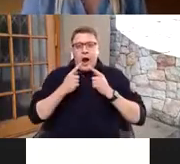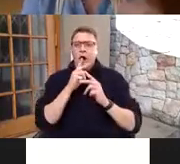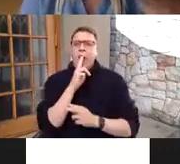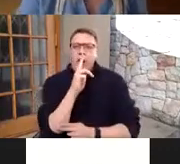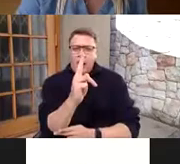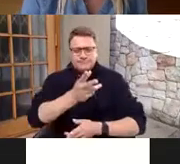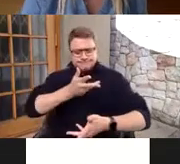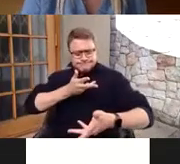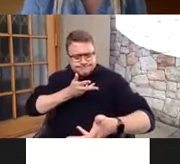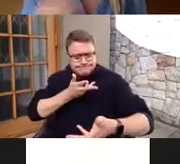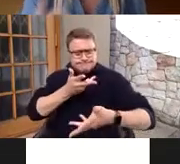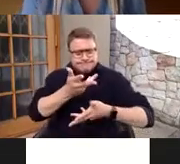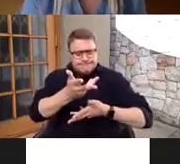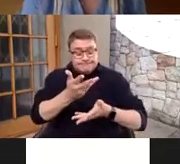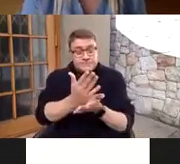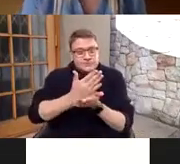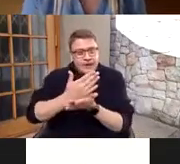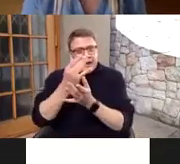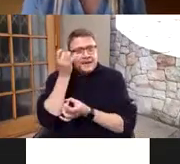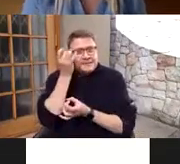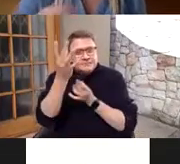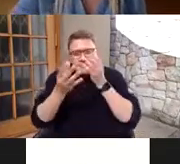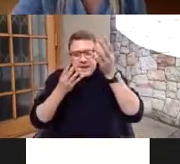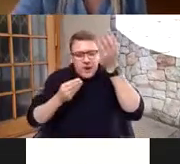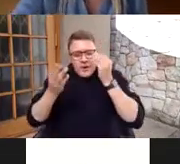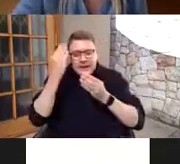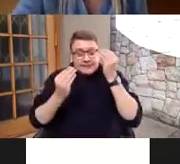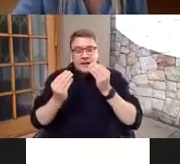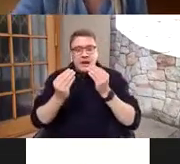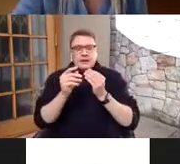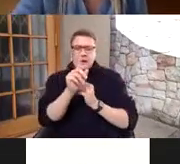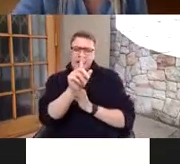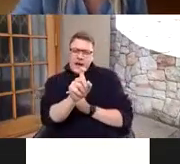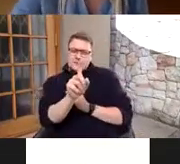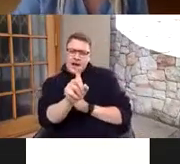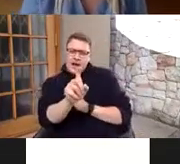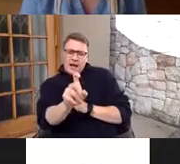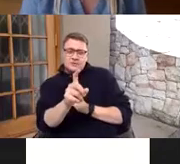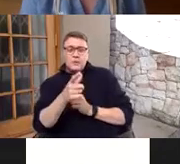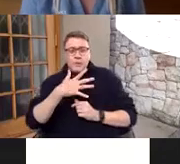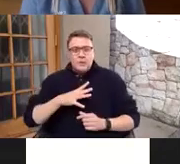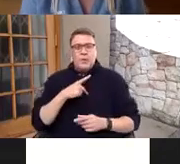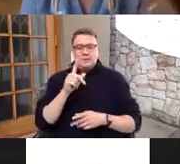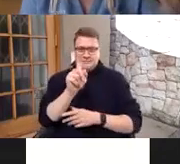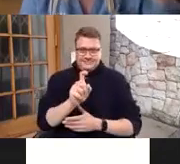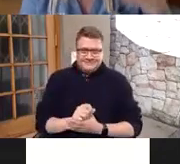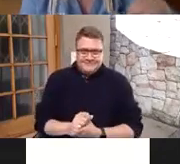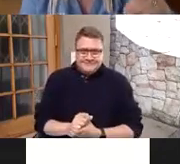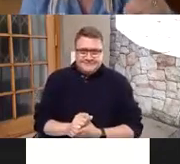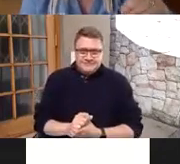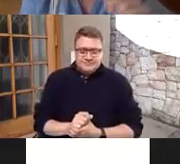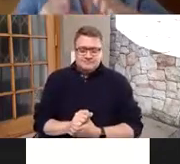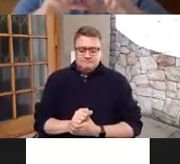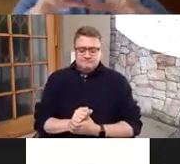to share our experiences and ask questions that we need to have asked. So at the bottom